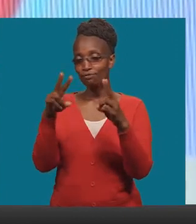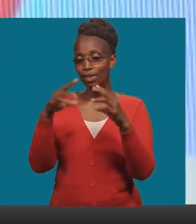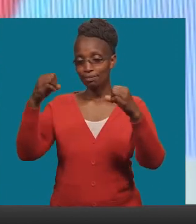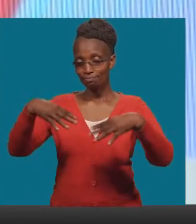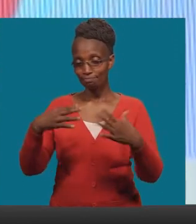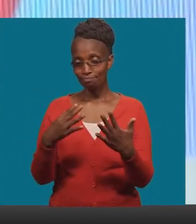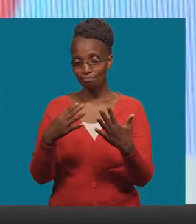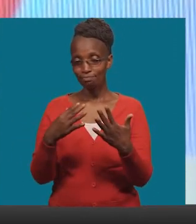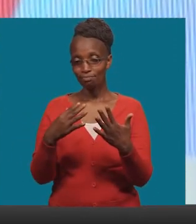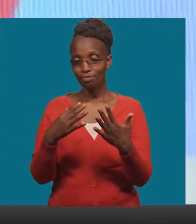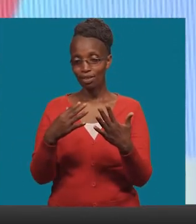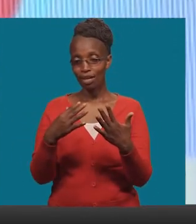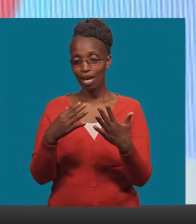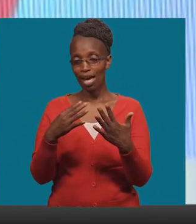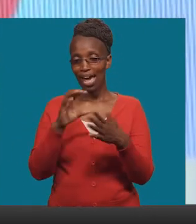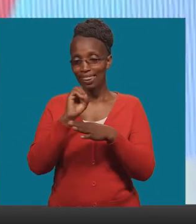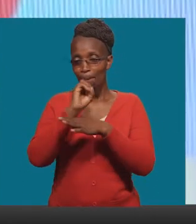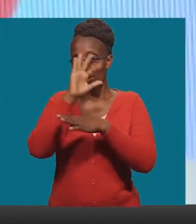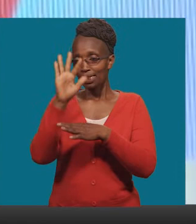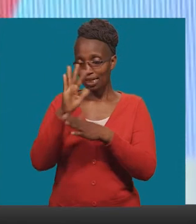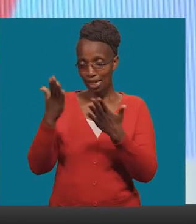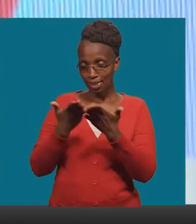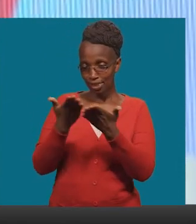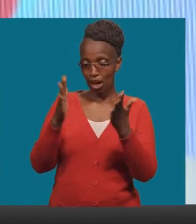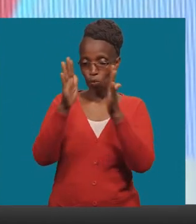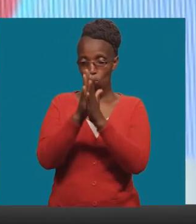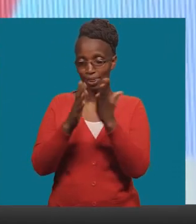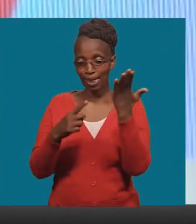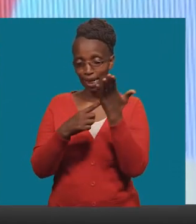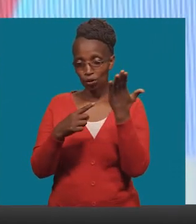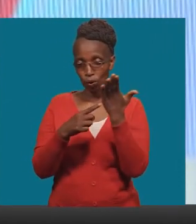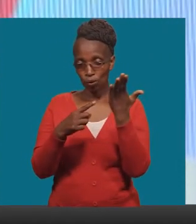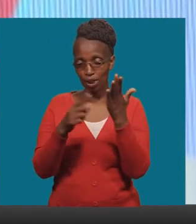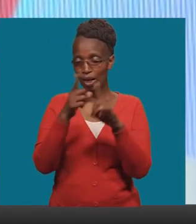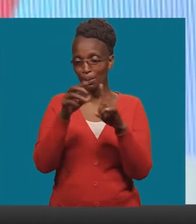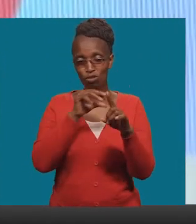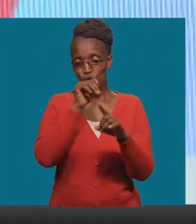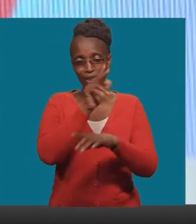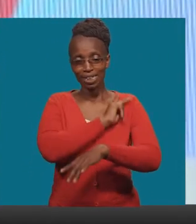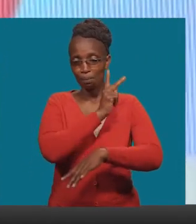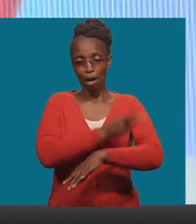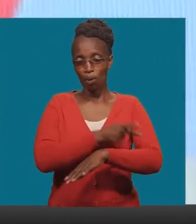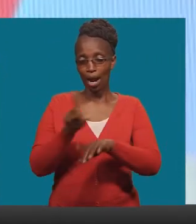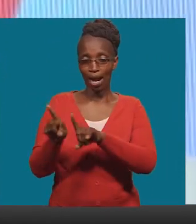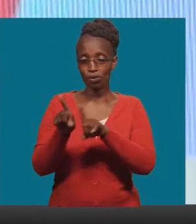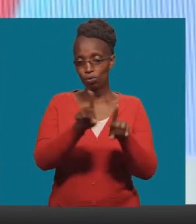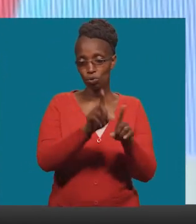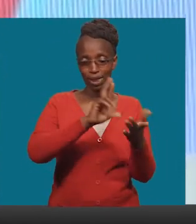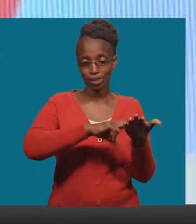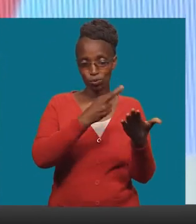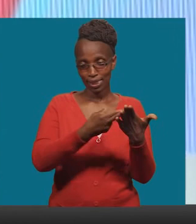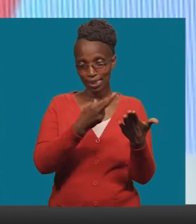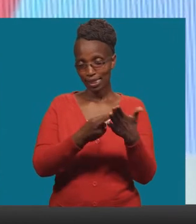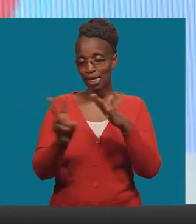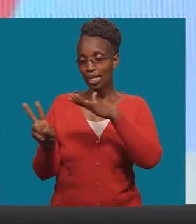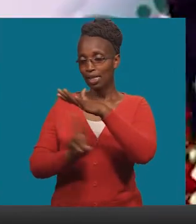organization. It is very clear that the magic lies in technology and strategy, not in power